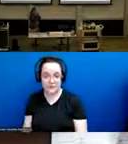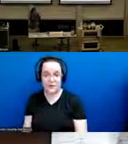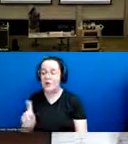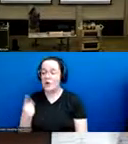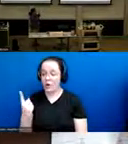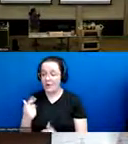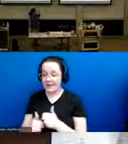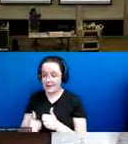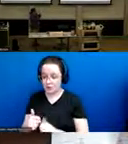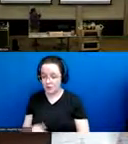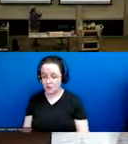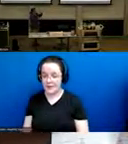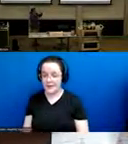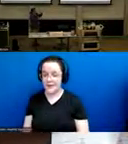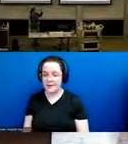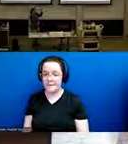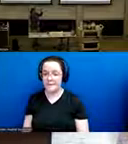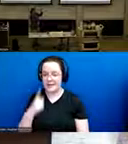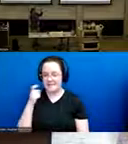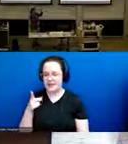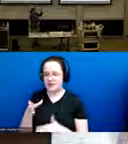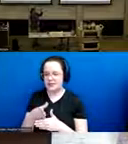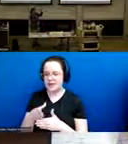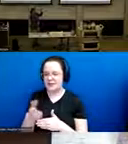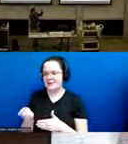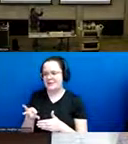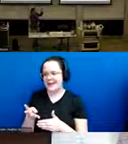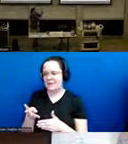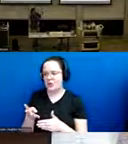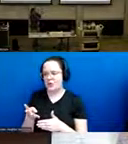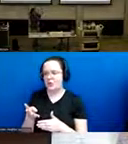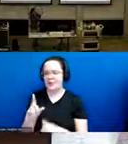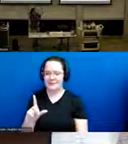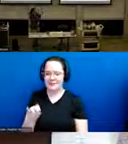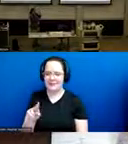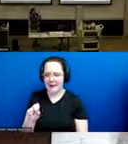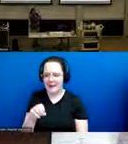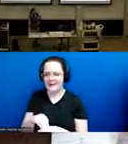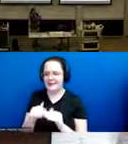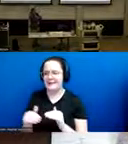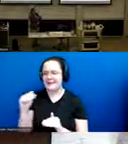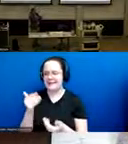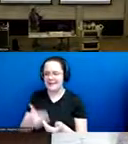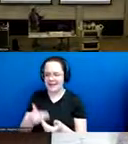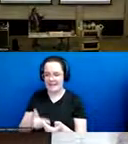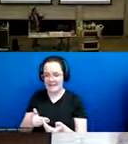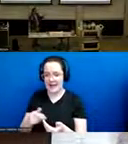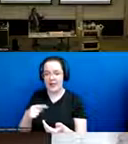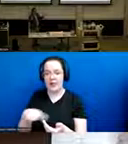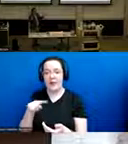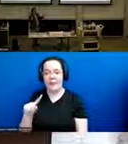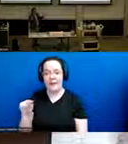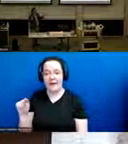is because you are sharing several lines in the excited state, those photons can come with a really